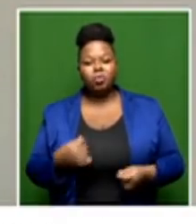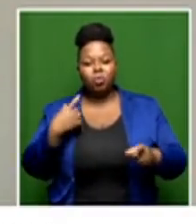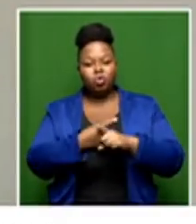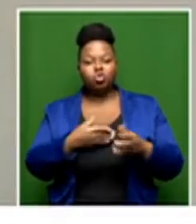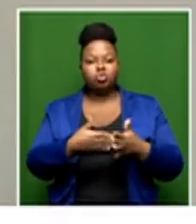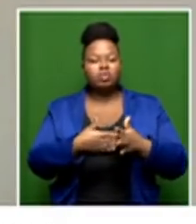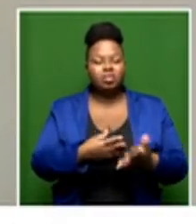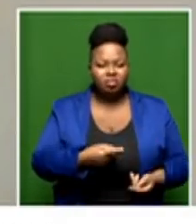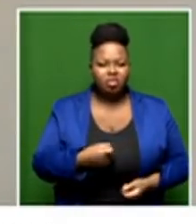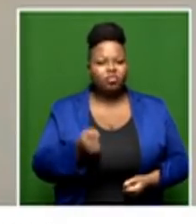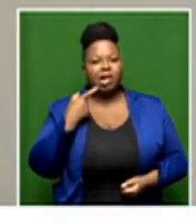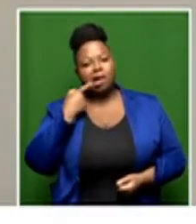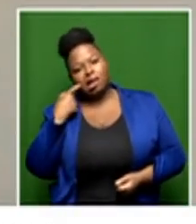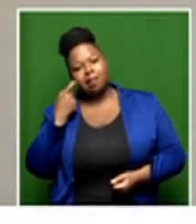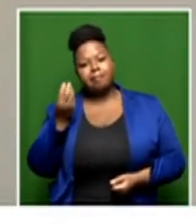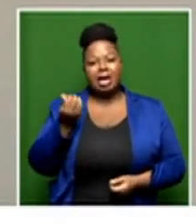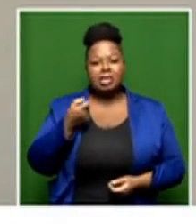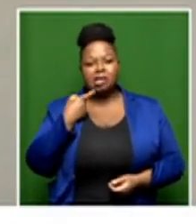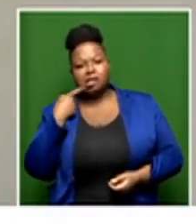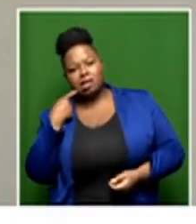trappings of power and money and,